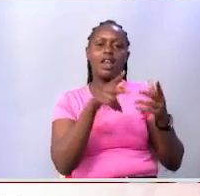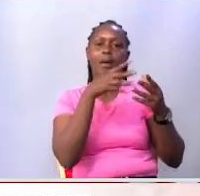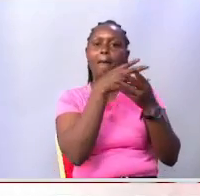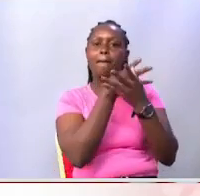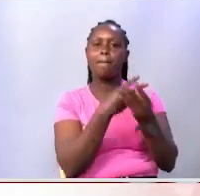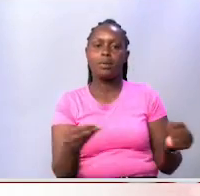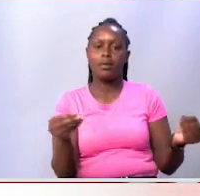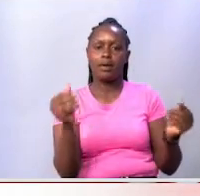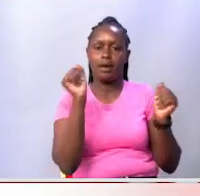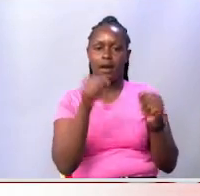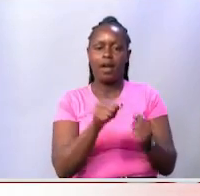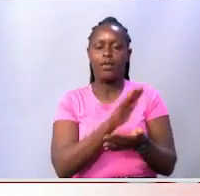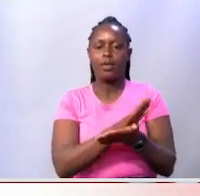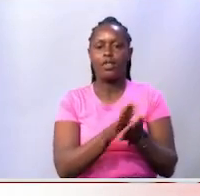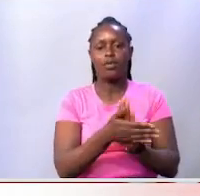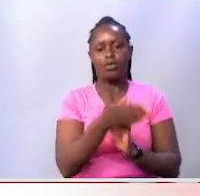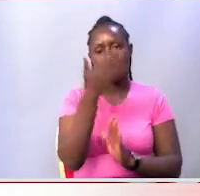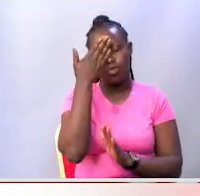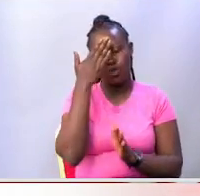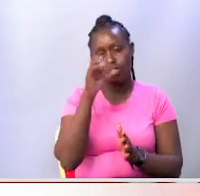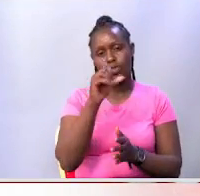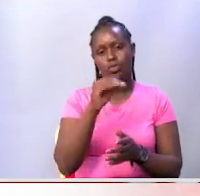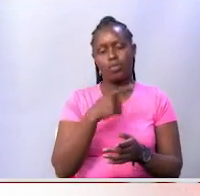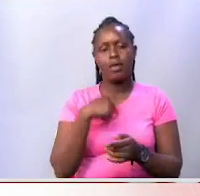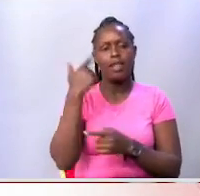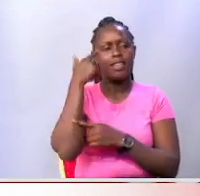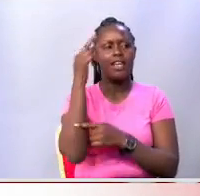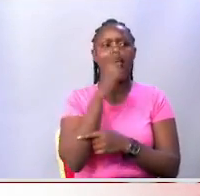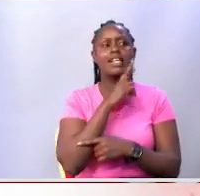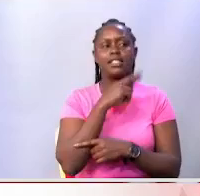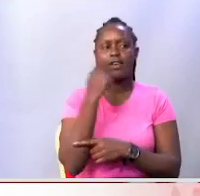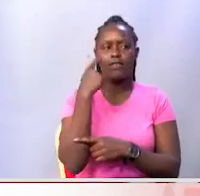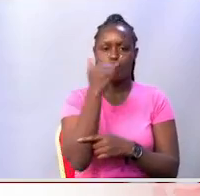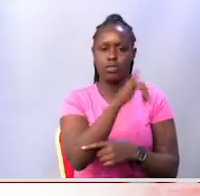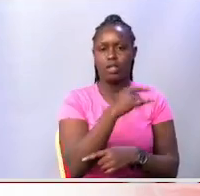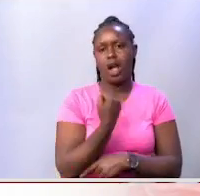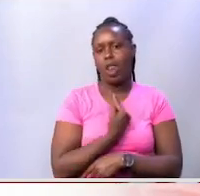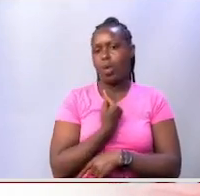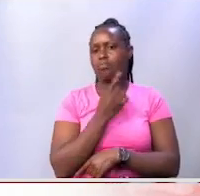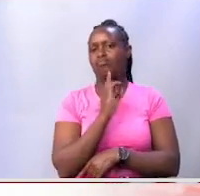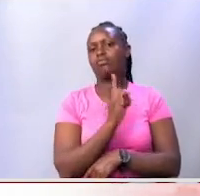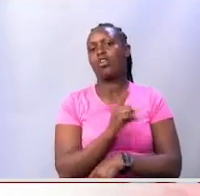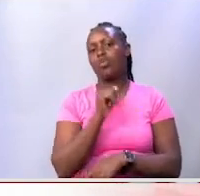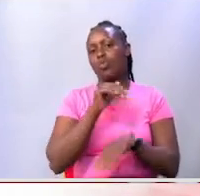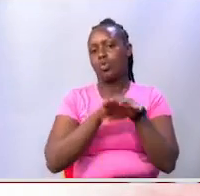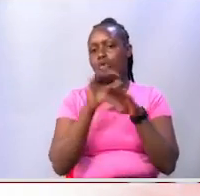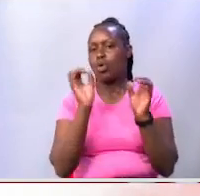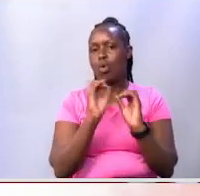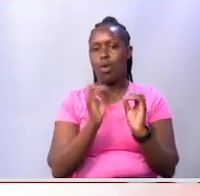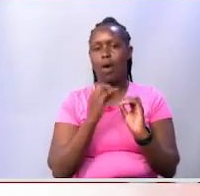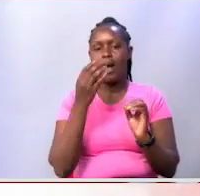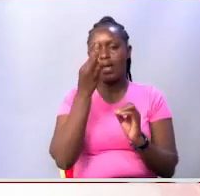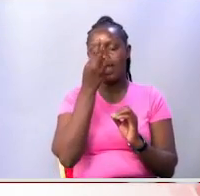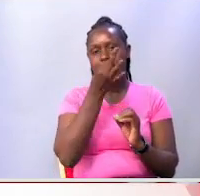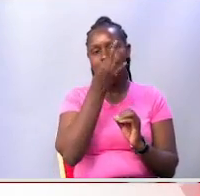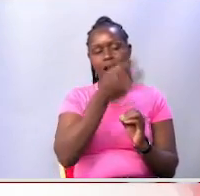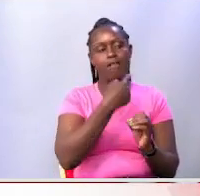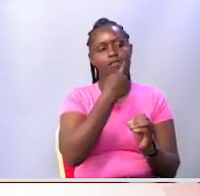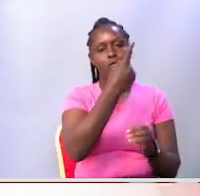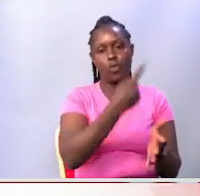ika collapse on top of you. So I think it is too risky now for you to stay there alone. I think watu wa Nyeri